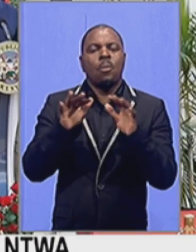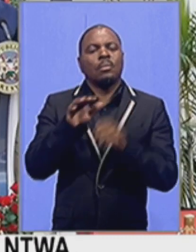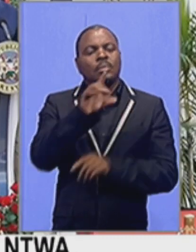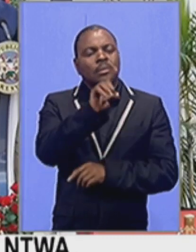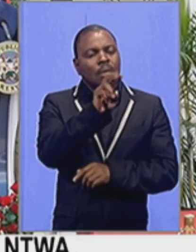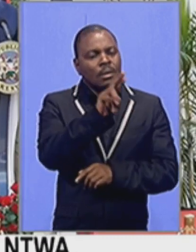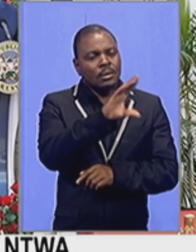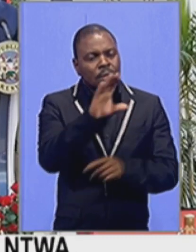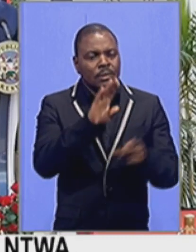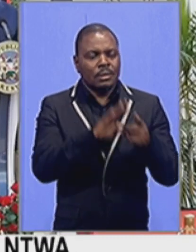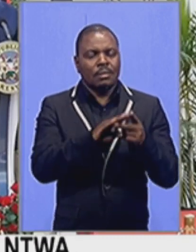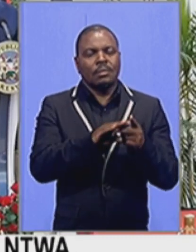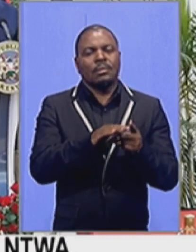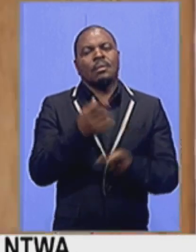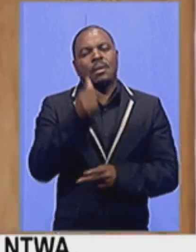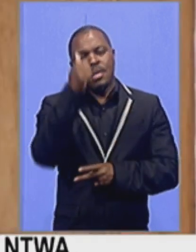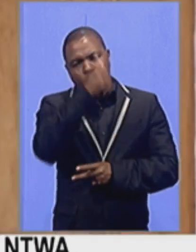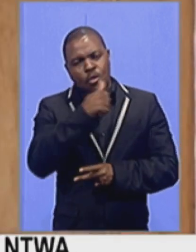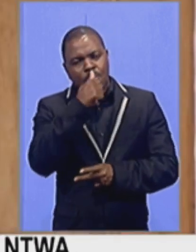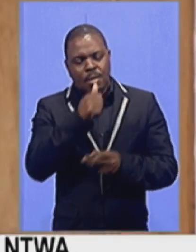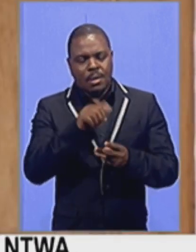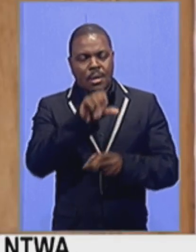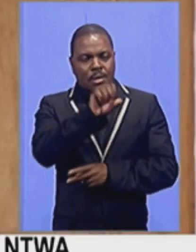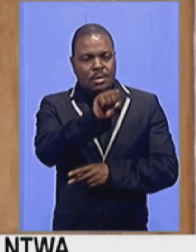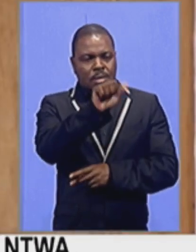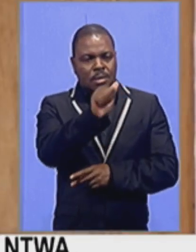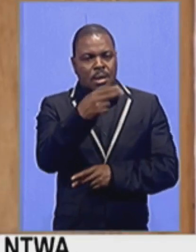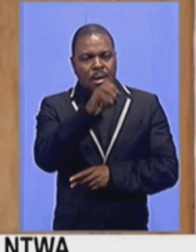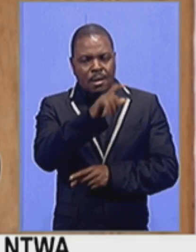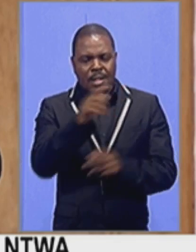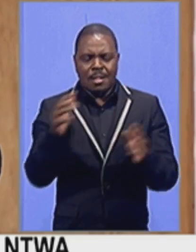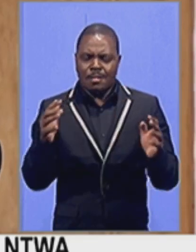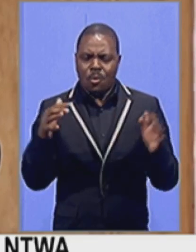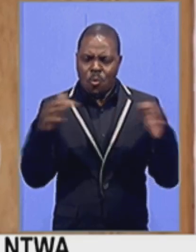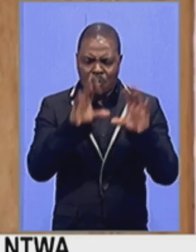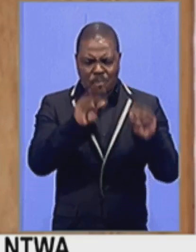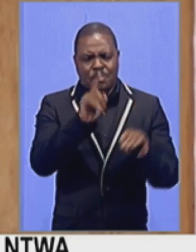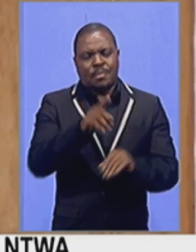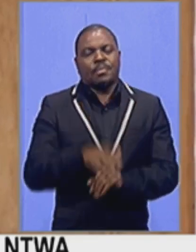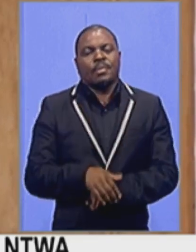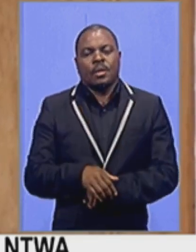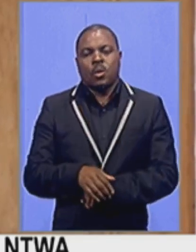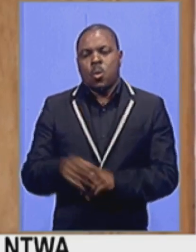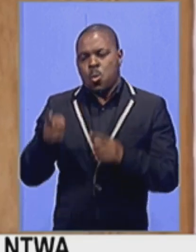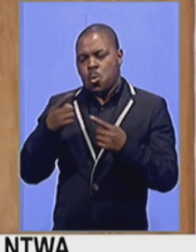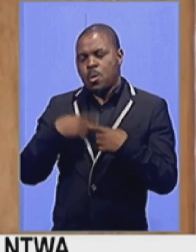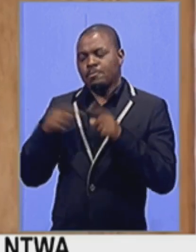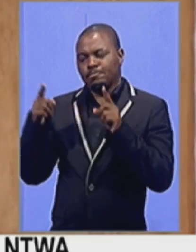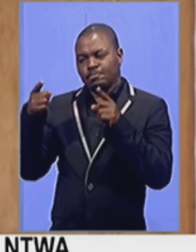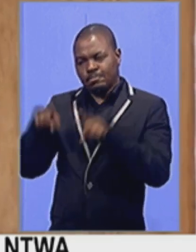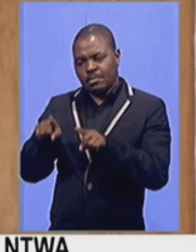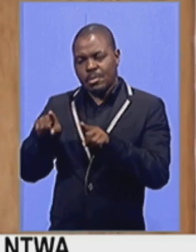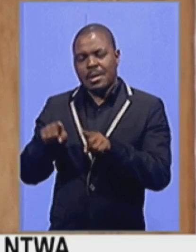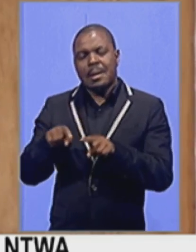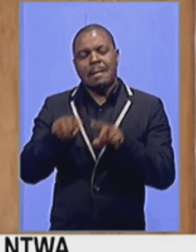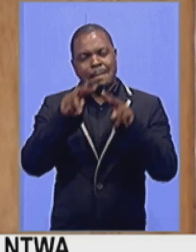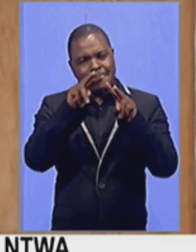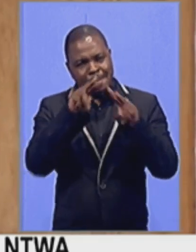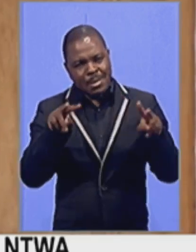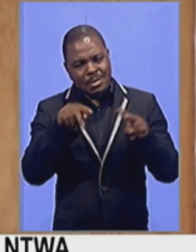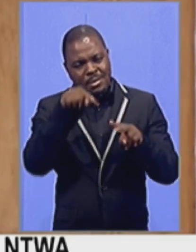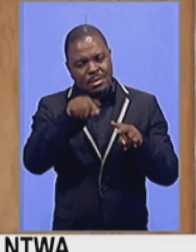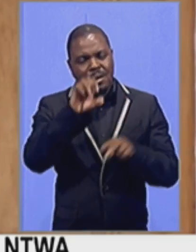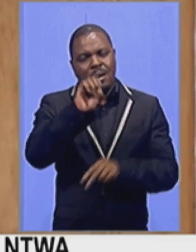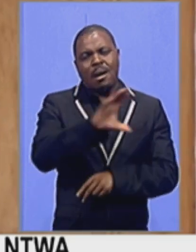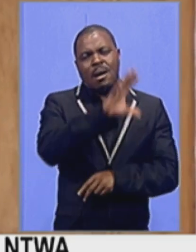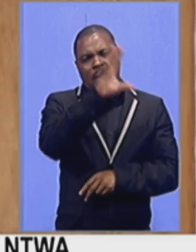DRC, Ethiopia le Sahel. We agree on the need for peace and stability in our continent and